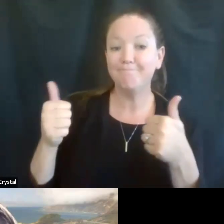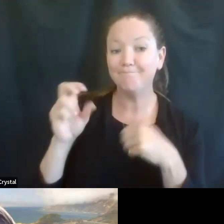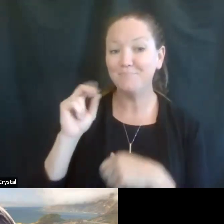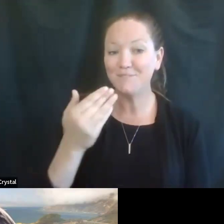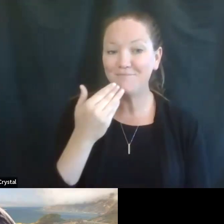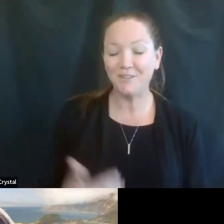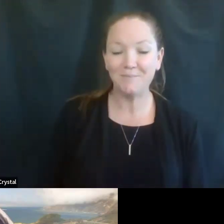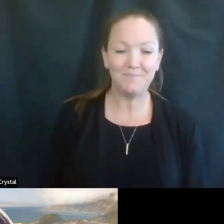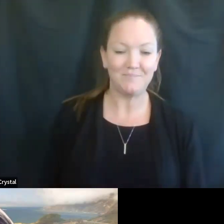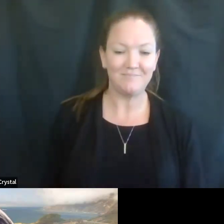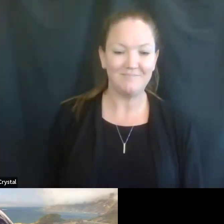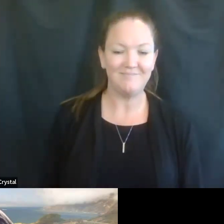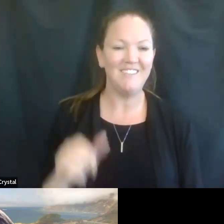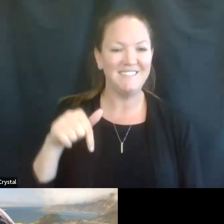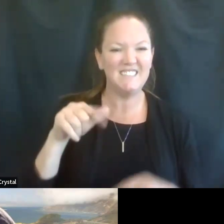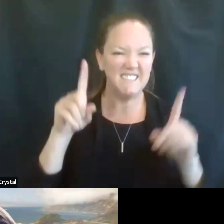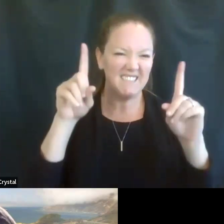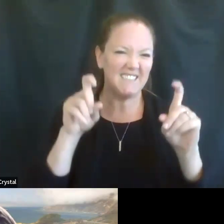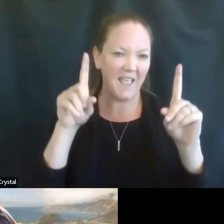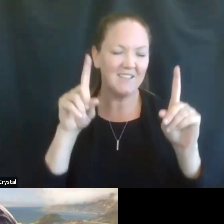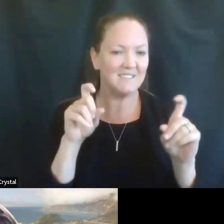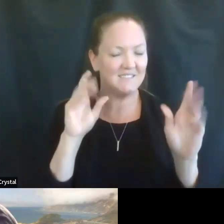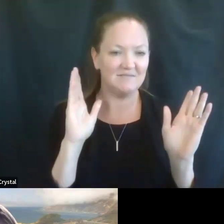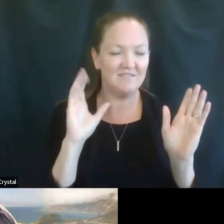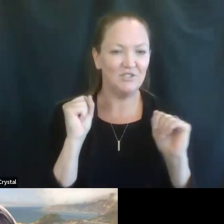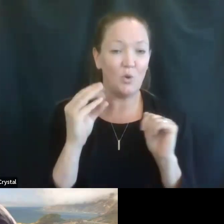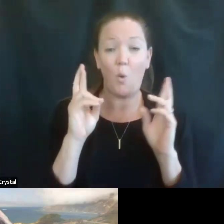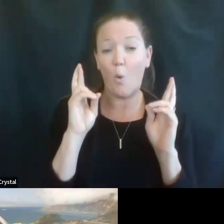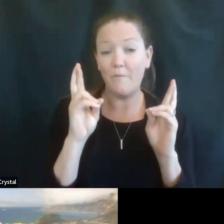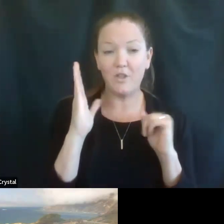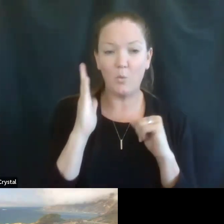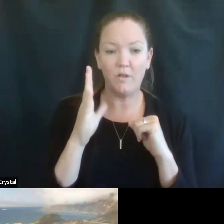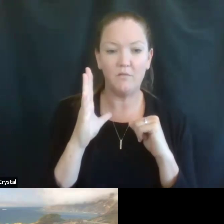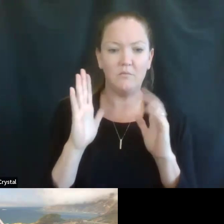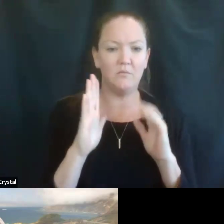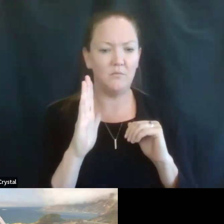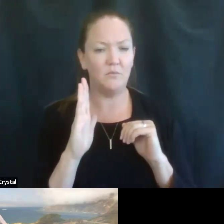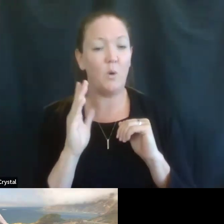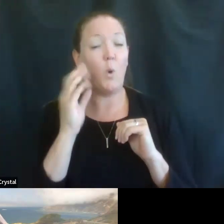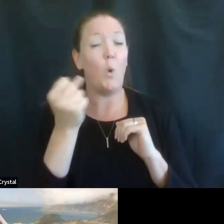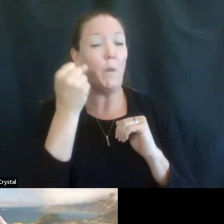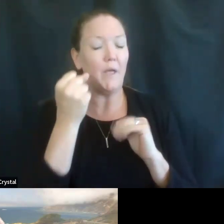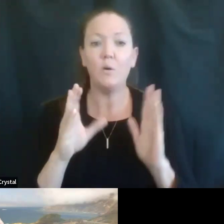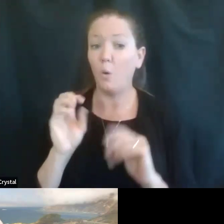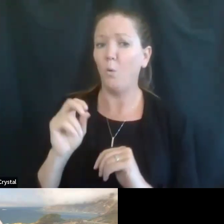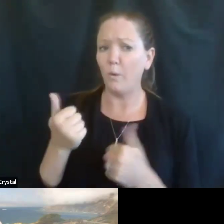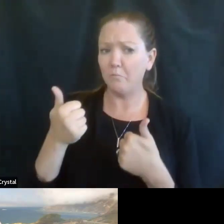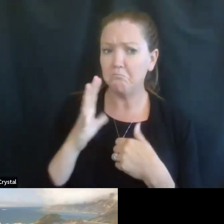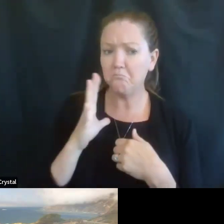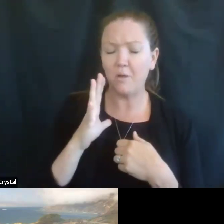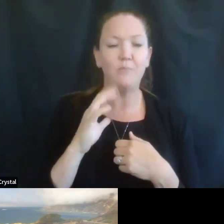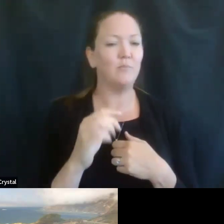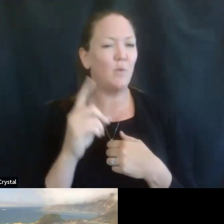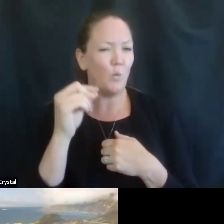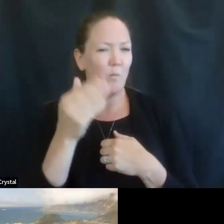preview. We hope to have it it Hold on a sec. officially. Oh, okay. One more thing. Jason